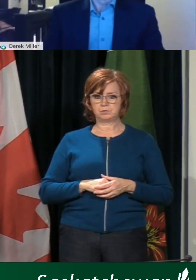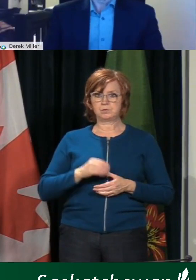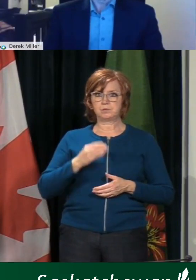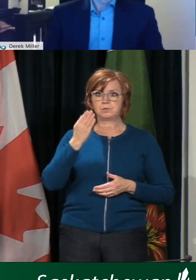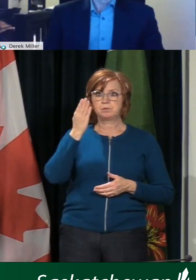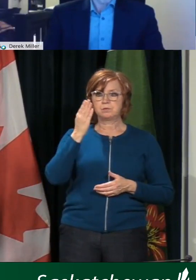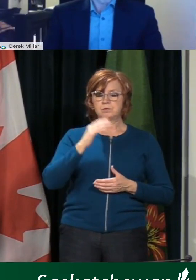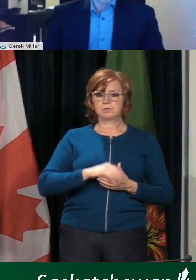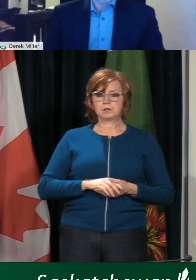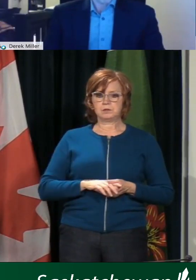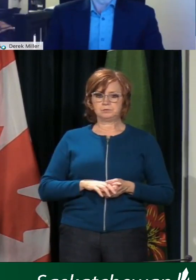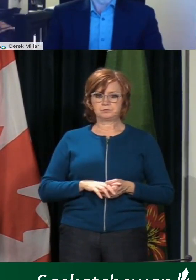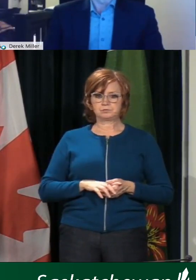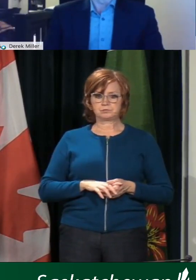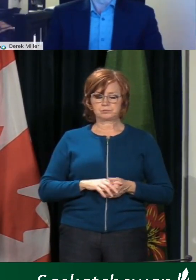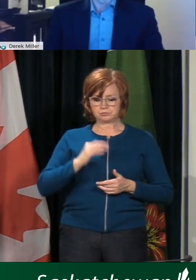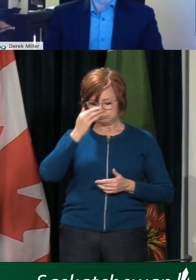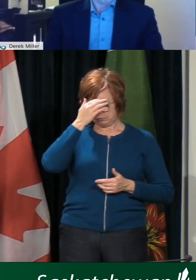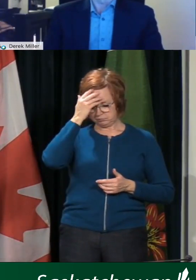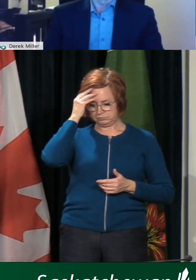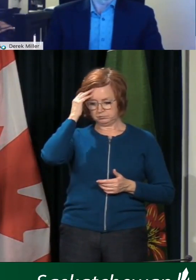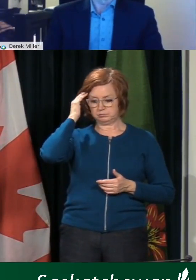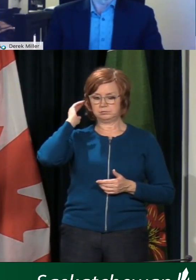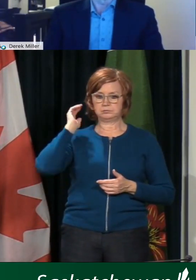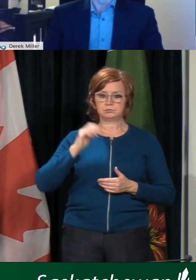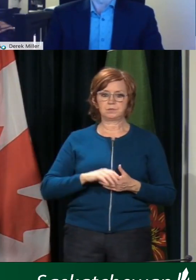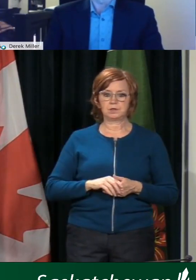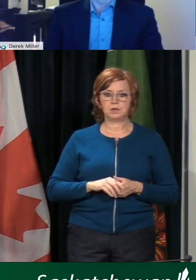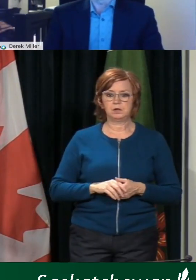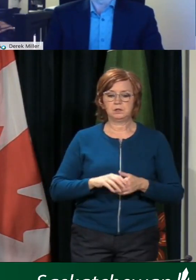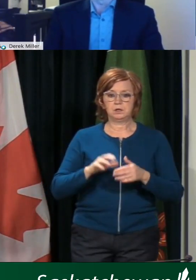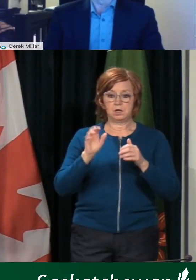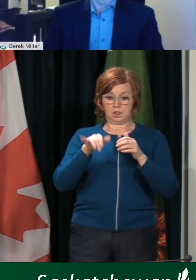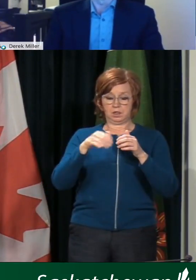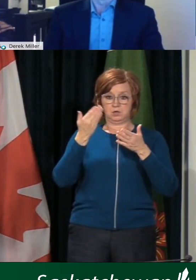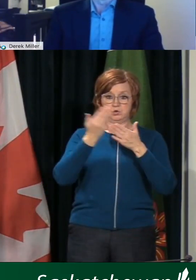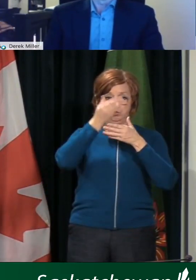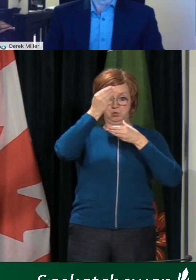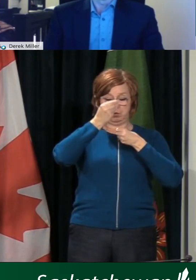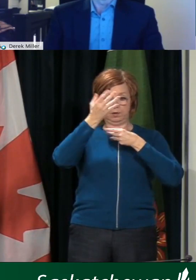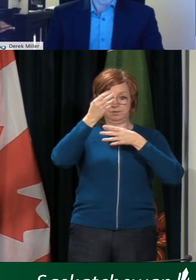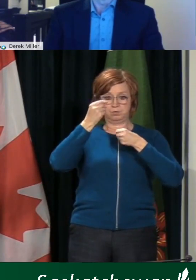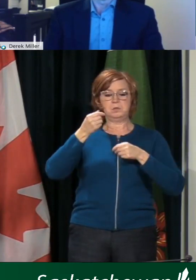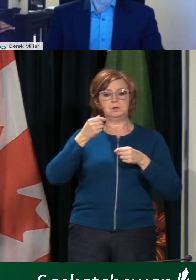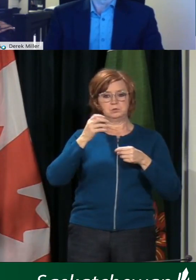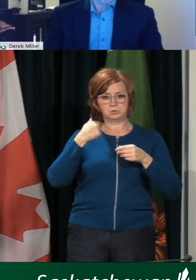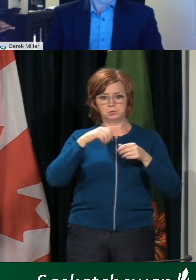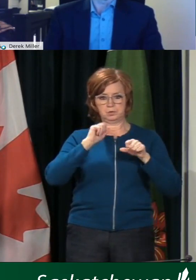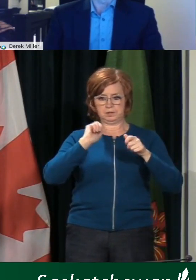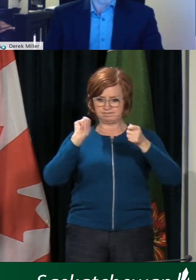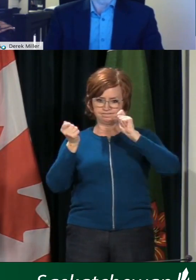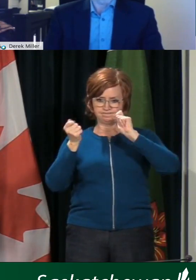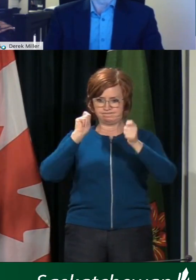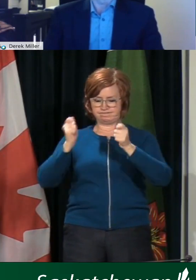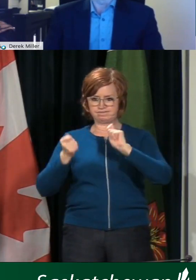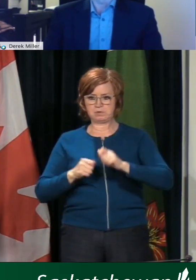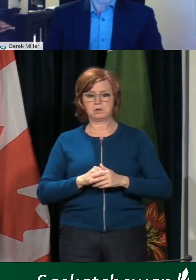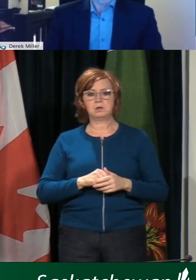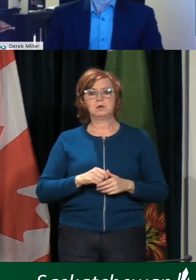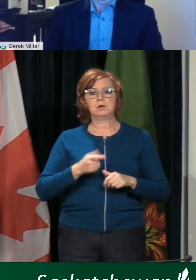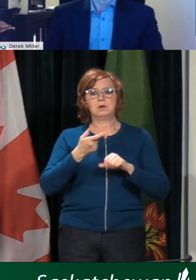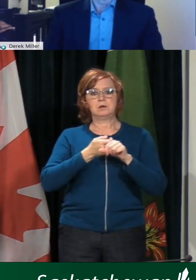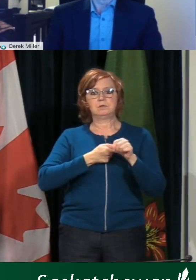So with this new modeling information, we have an opportunity to adjust the planning scenario based on the Saskatchewan